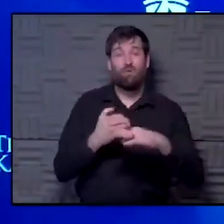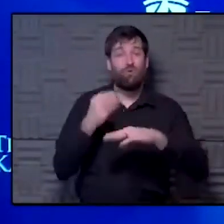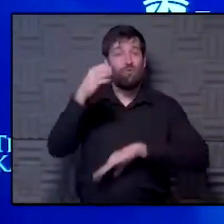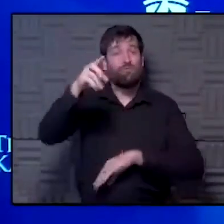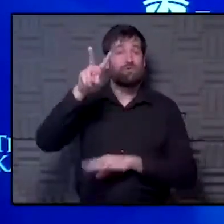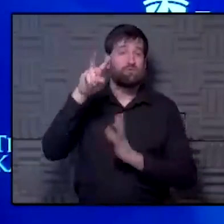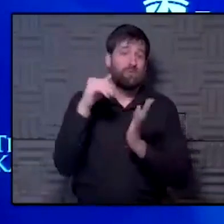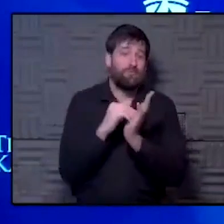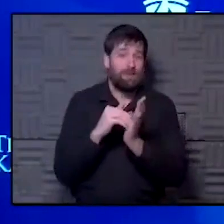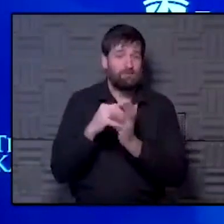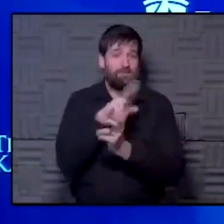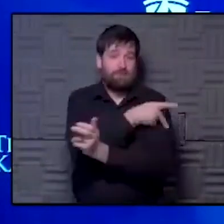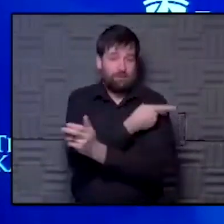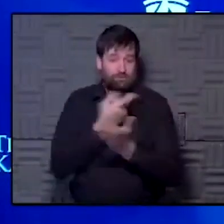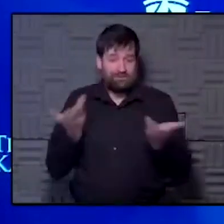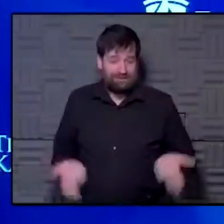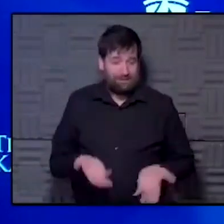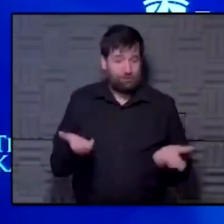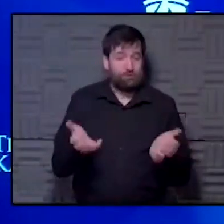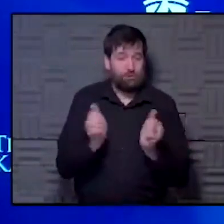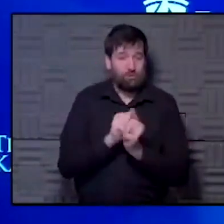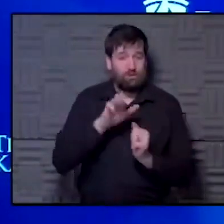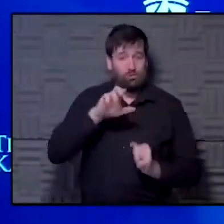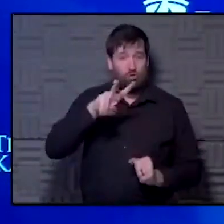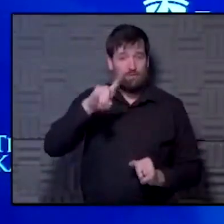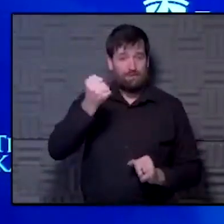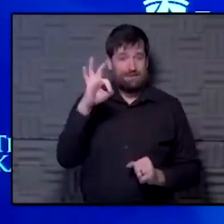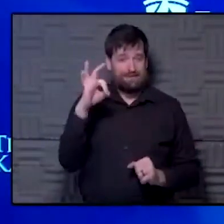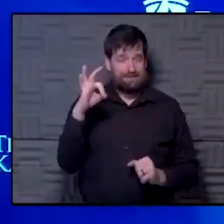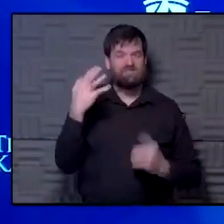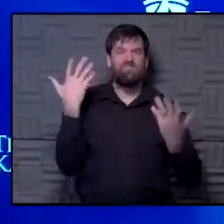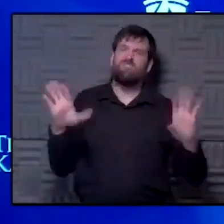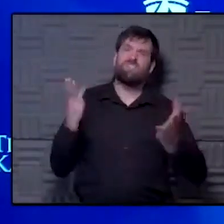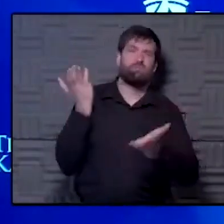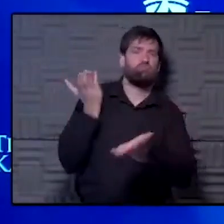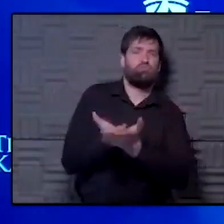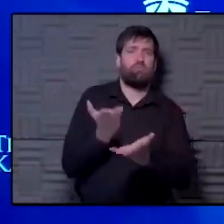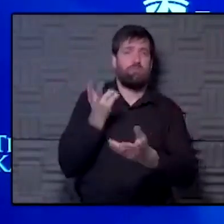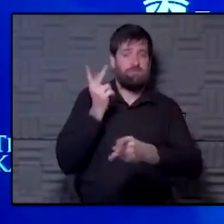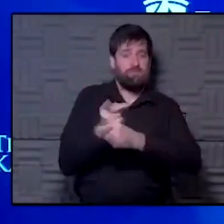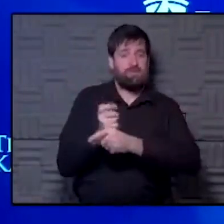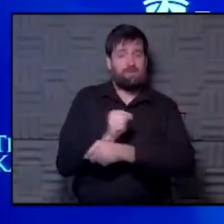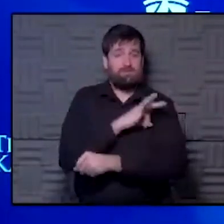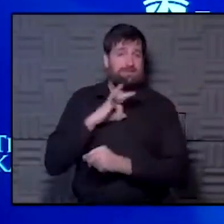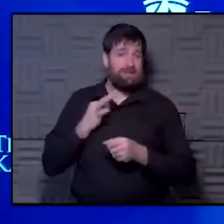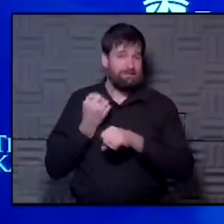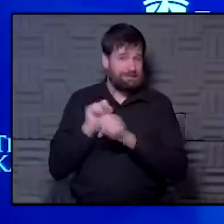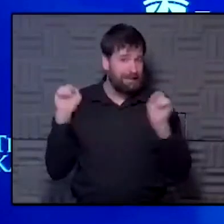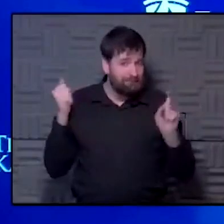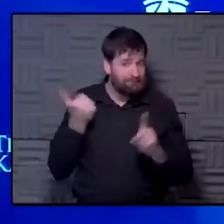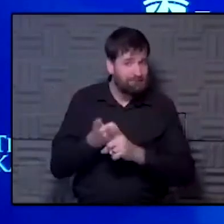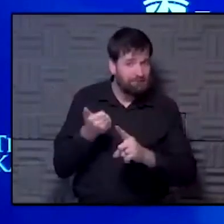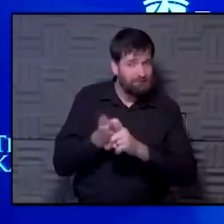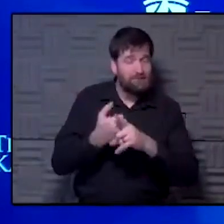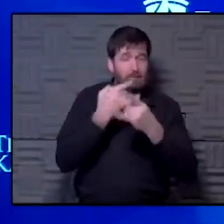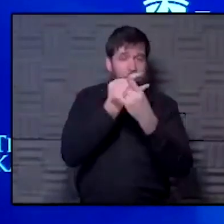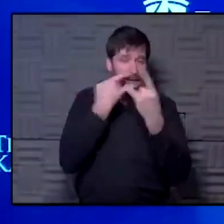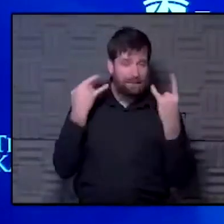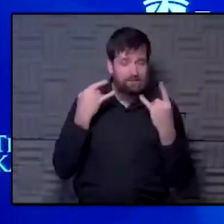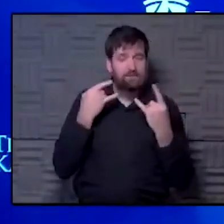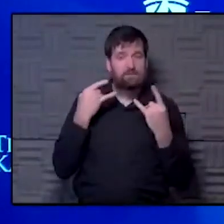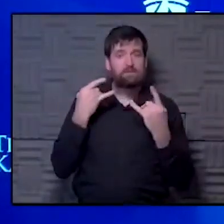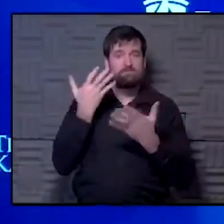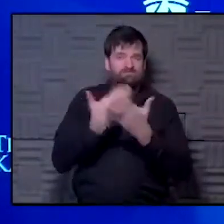2,000 patients in our health system with COVID-19. Just as we've proven right here by keeping our staff safe, by wearing a mask